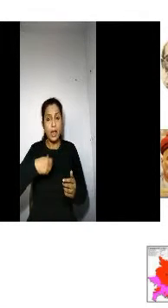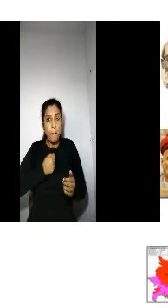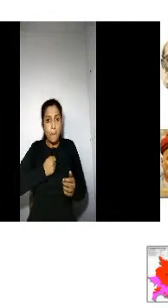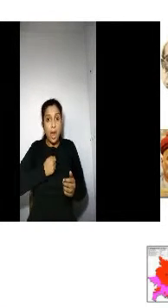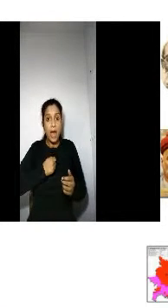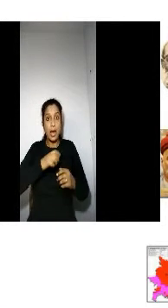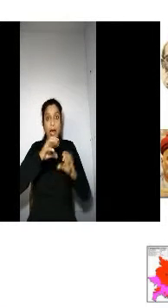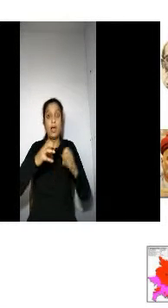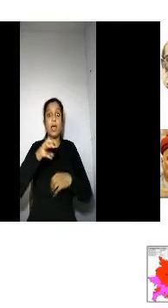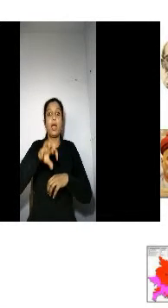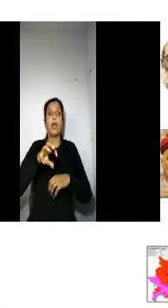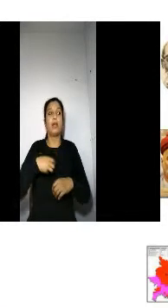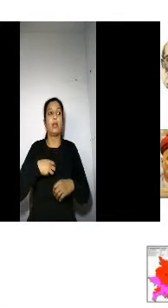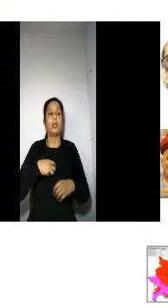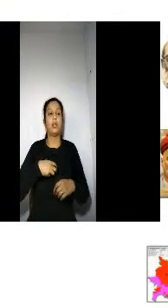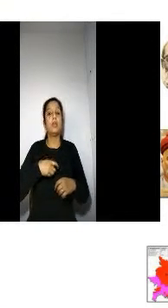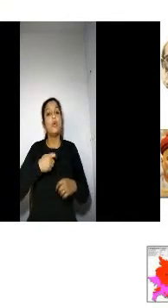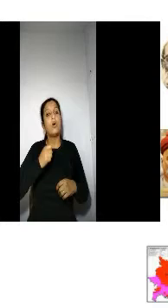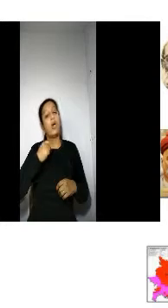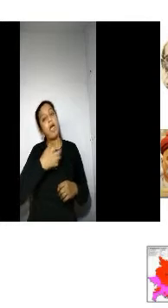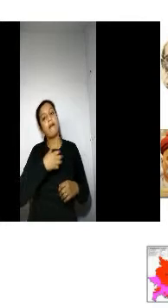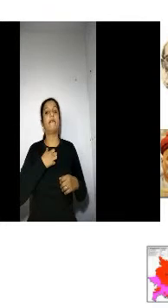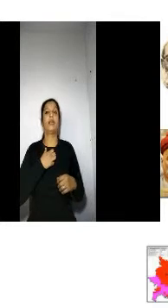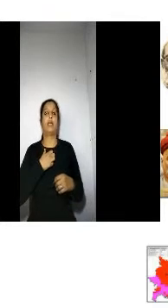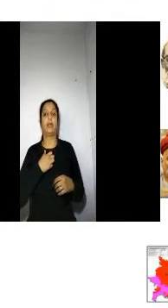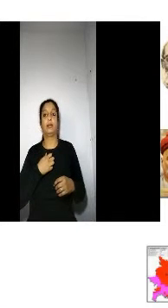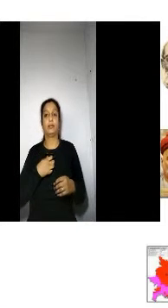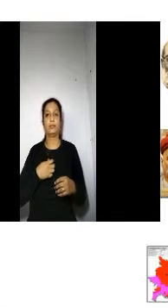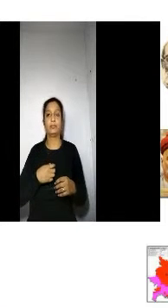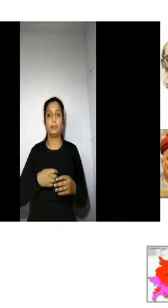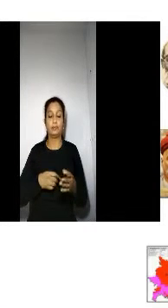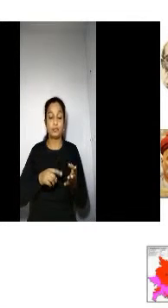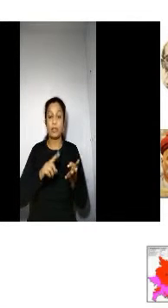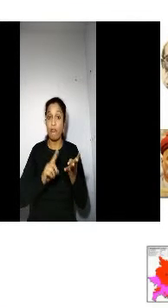used Ganesha, Durga